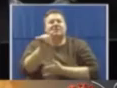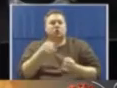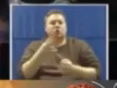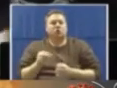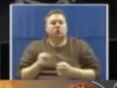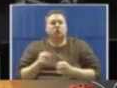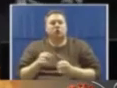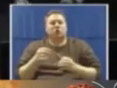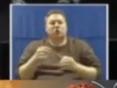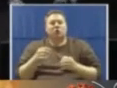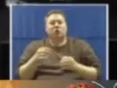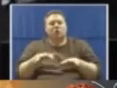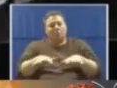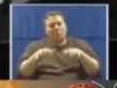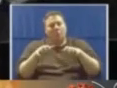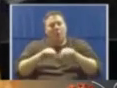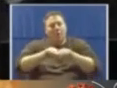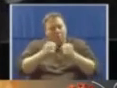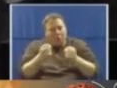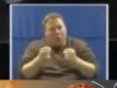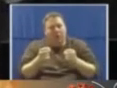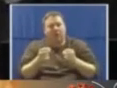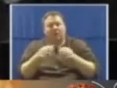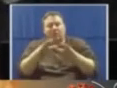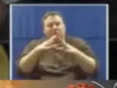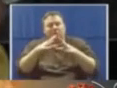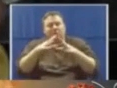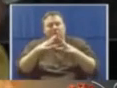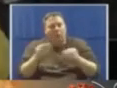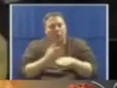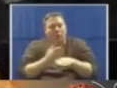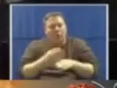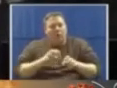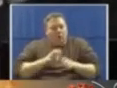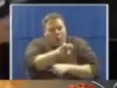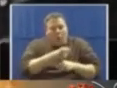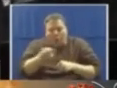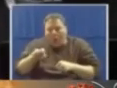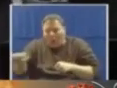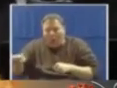in the rural areas, and speak to our young people, not to each other. Thank you.